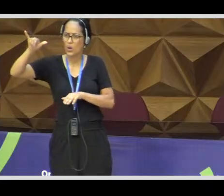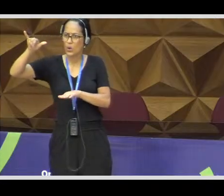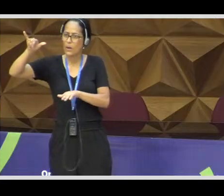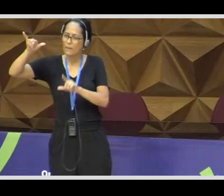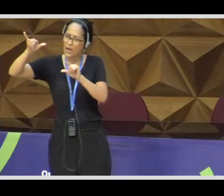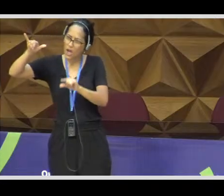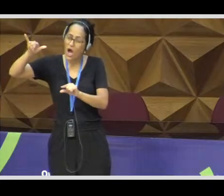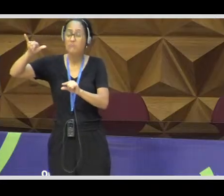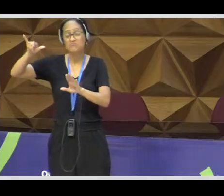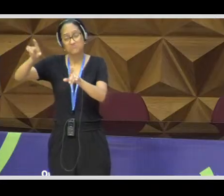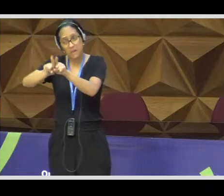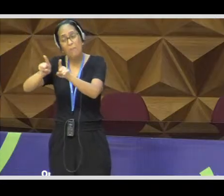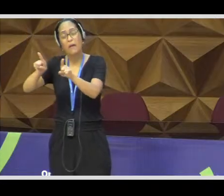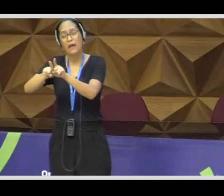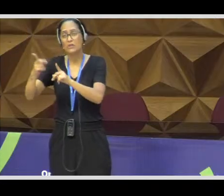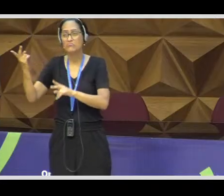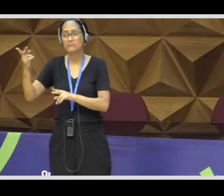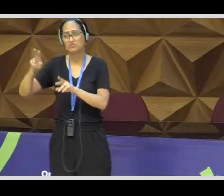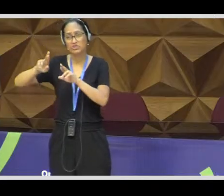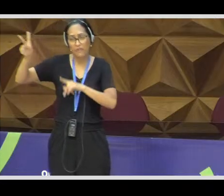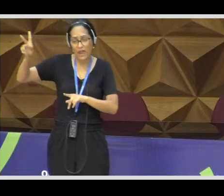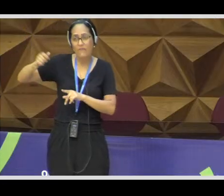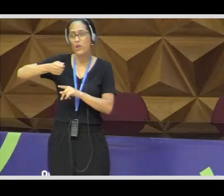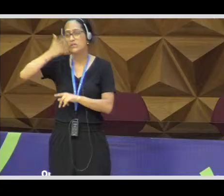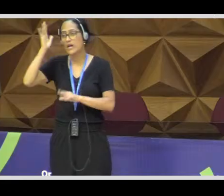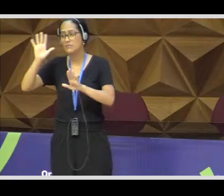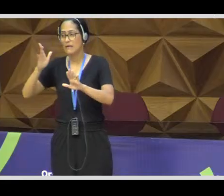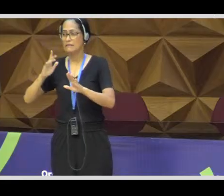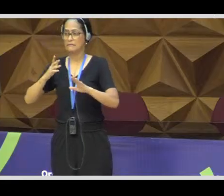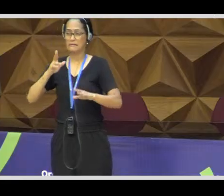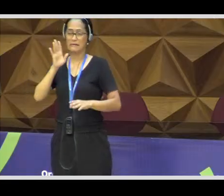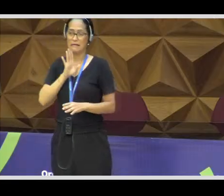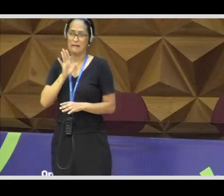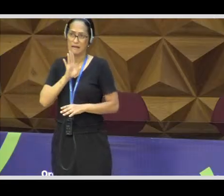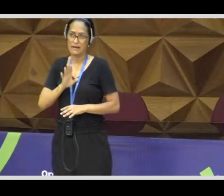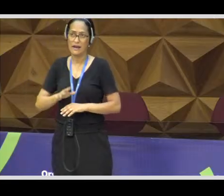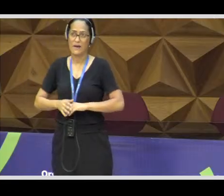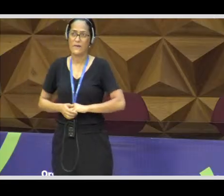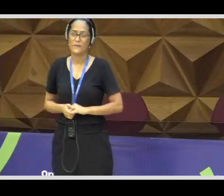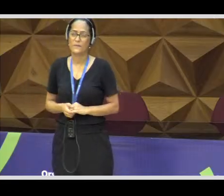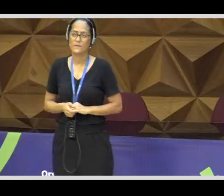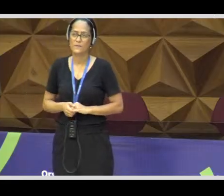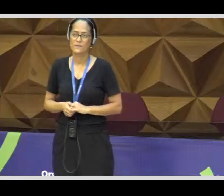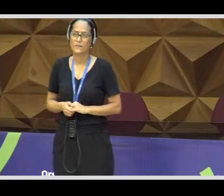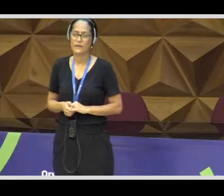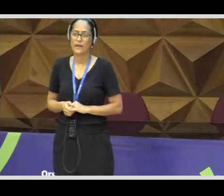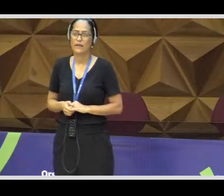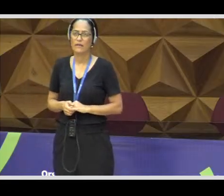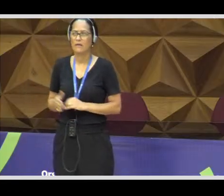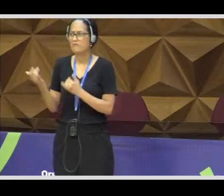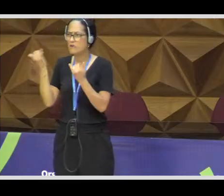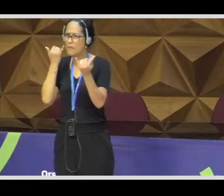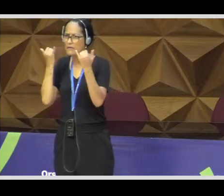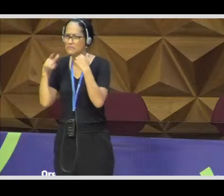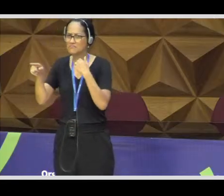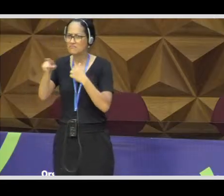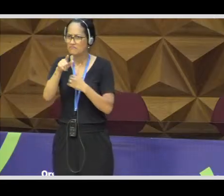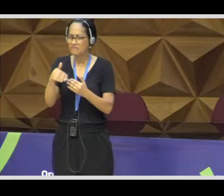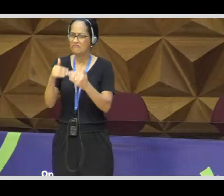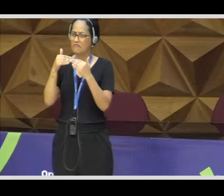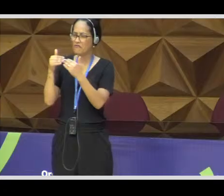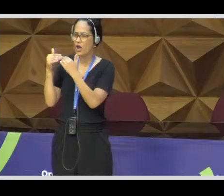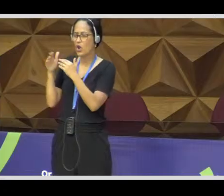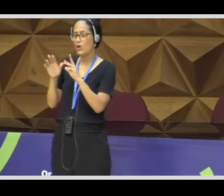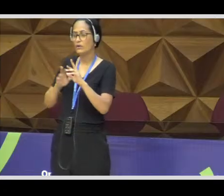more relaxed. People said that they would prefer to do productivity tasks there because you haven't got stuff flying around all the time and distractions